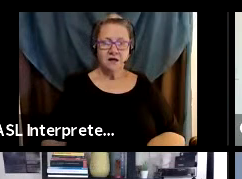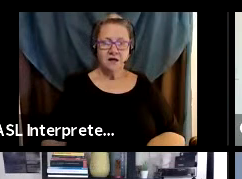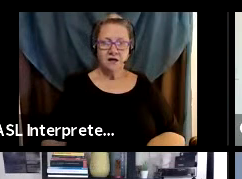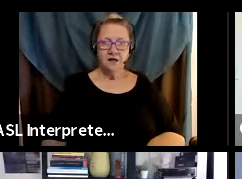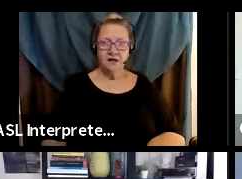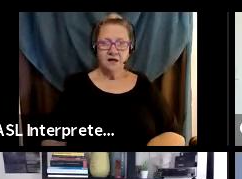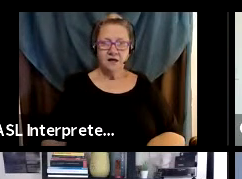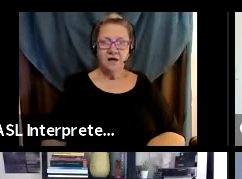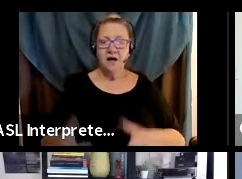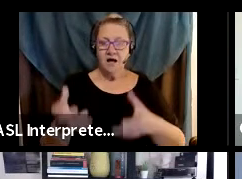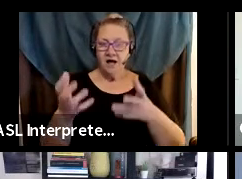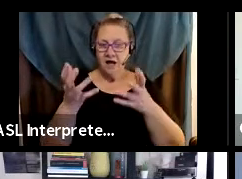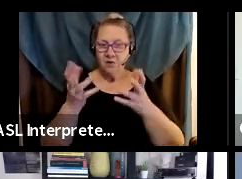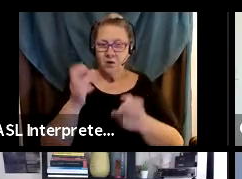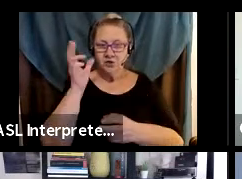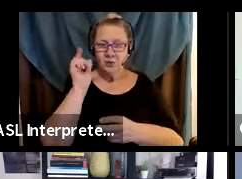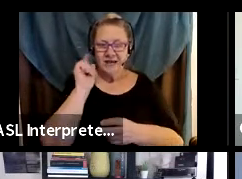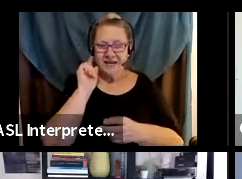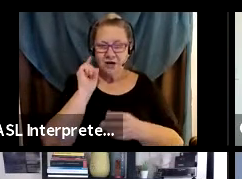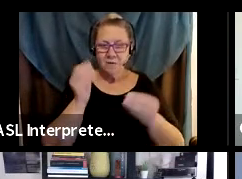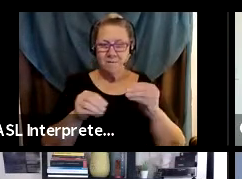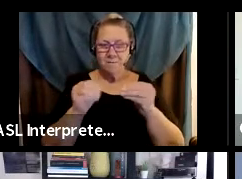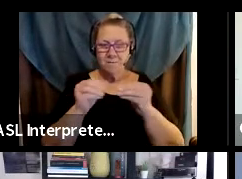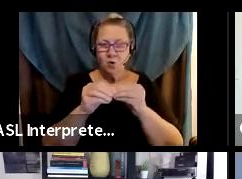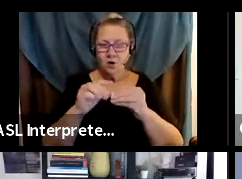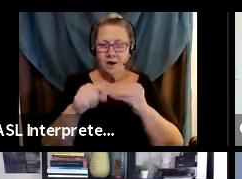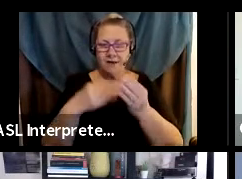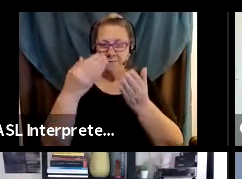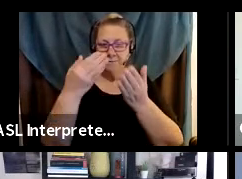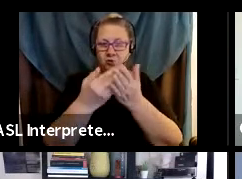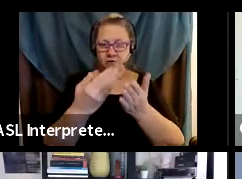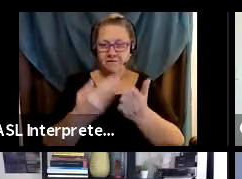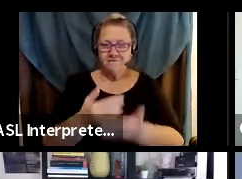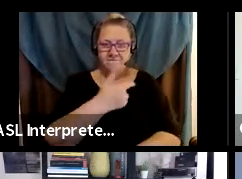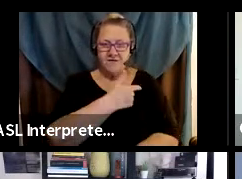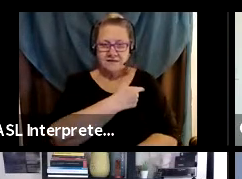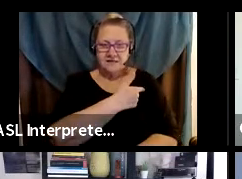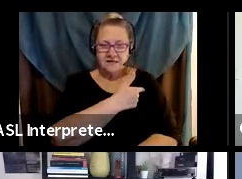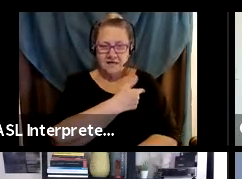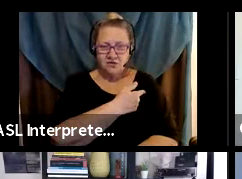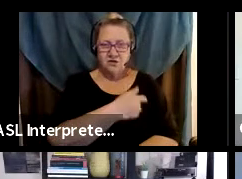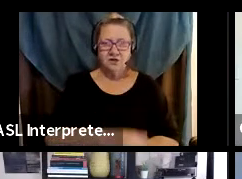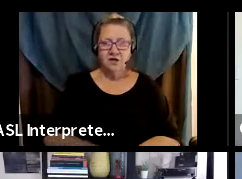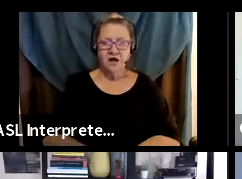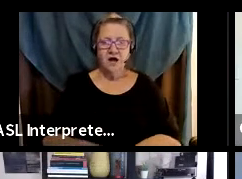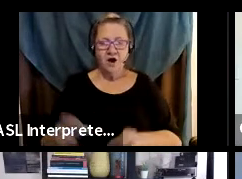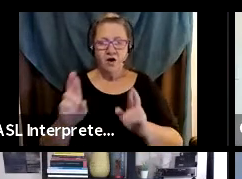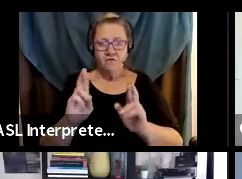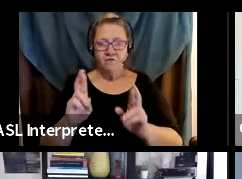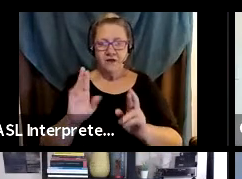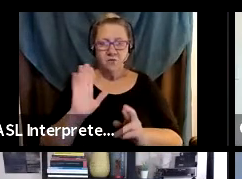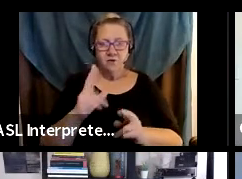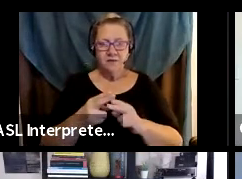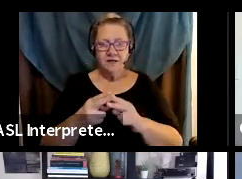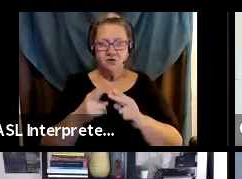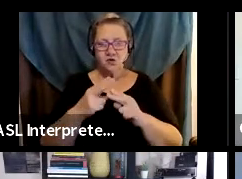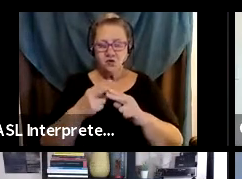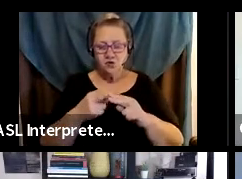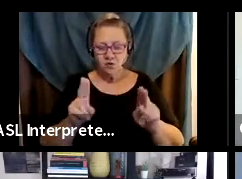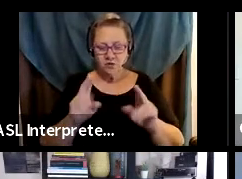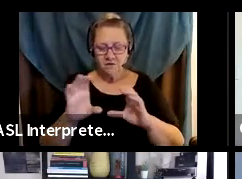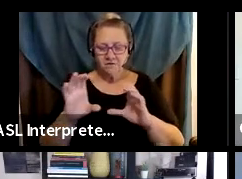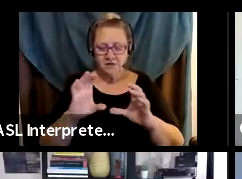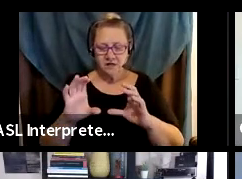this proof of vaccination conversation. Hopefully that is also a short-term conversation as we get to